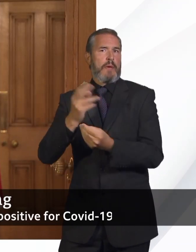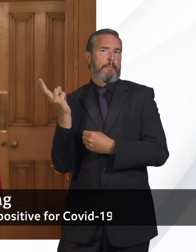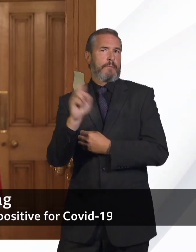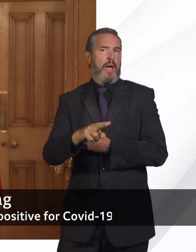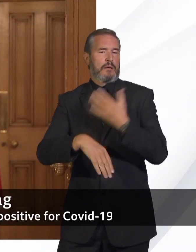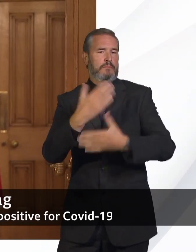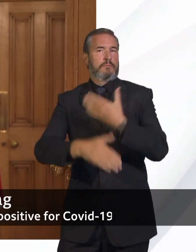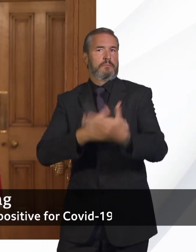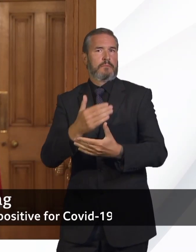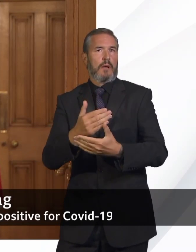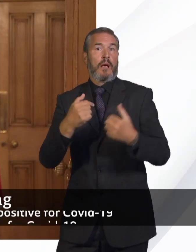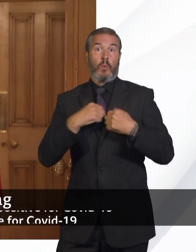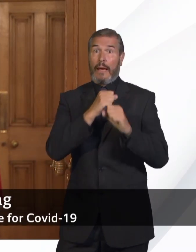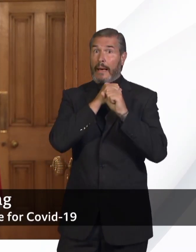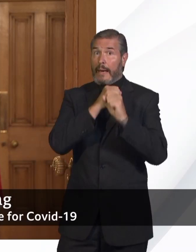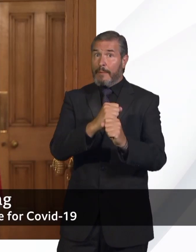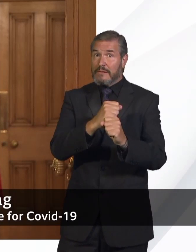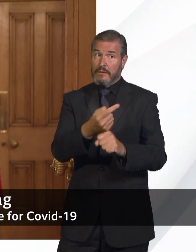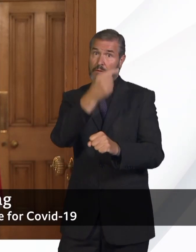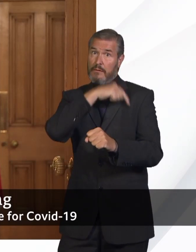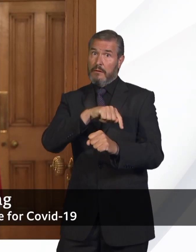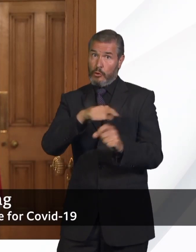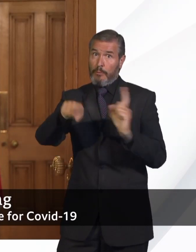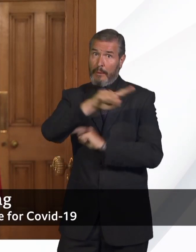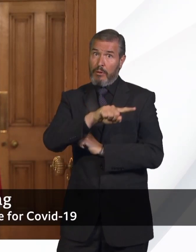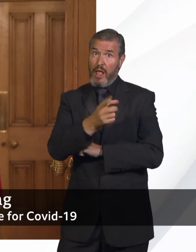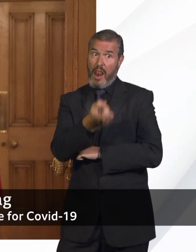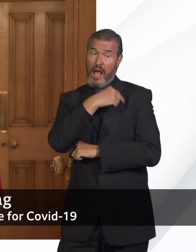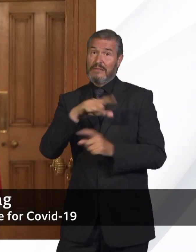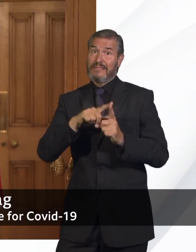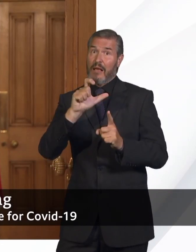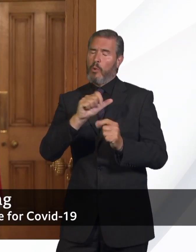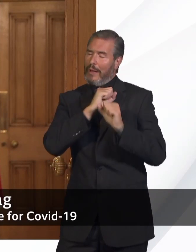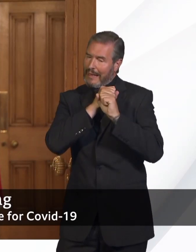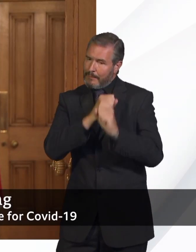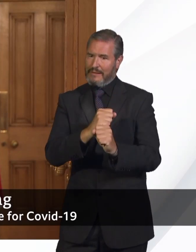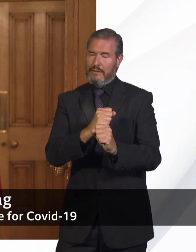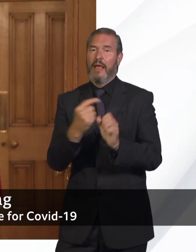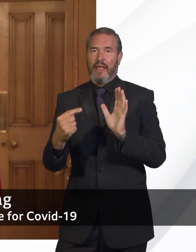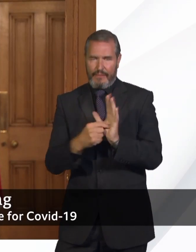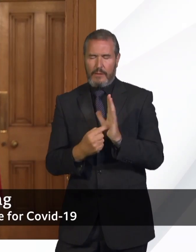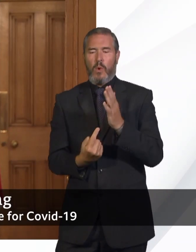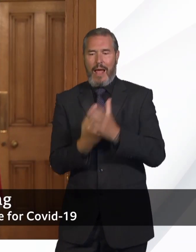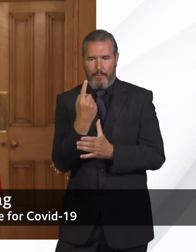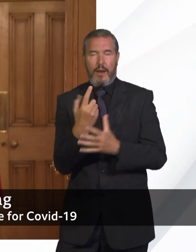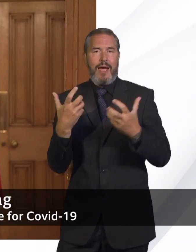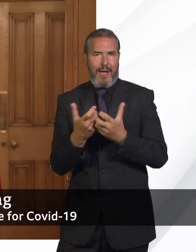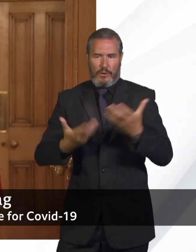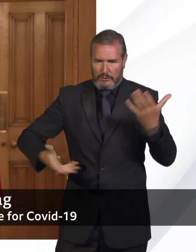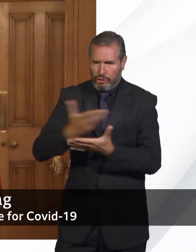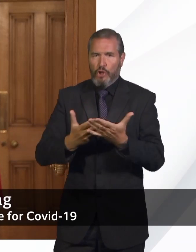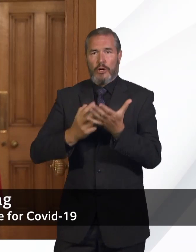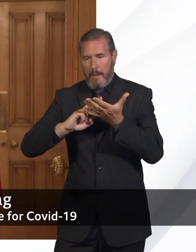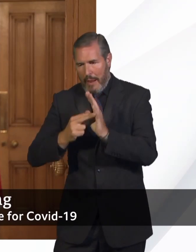help deliver the commitments we made to the British people only last December. these now take on an even greater sense